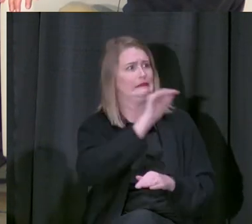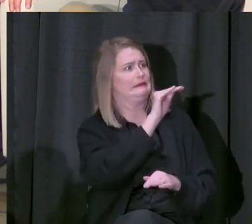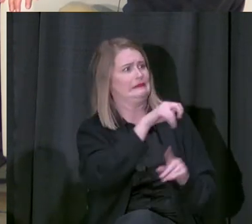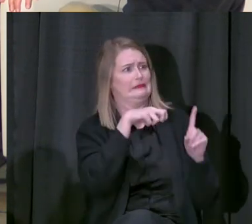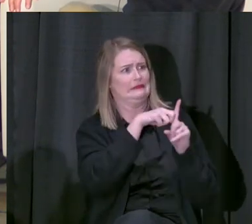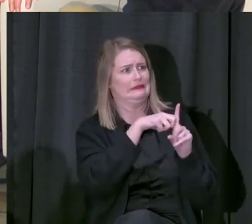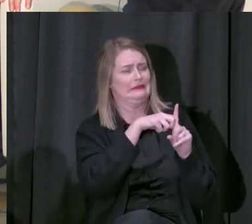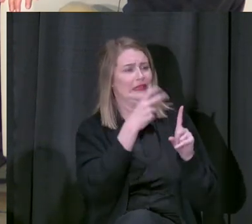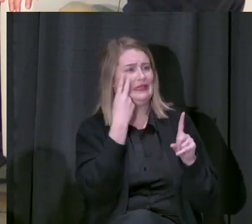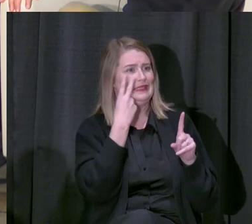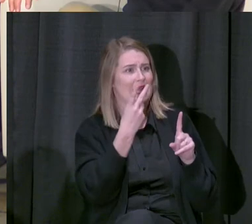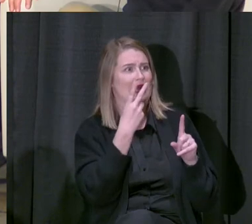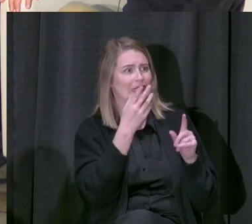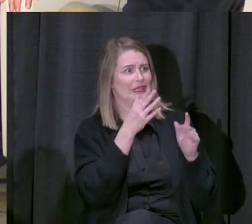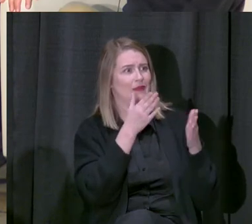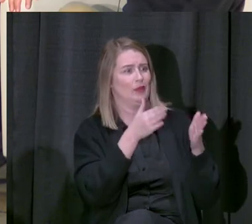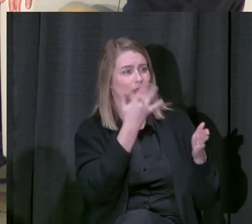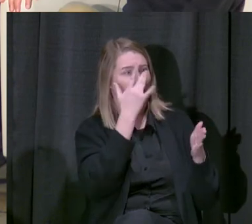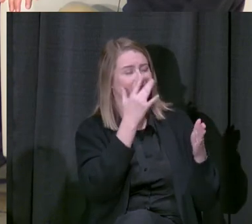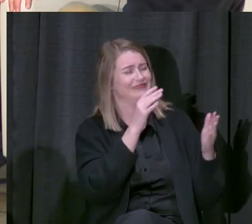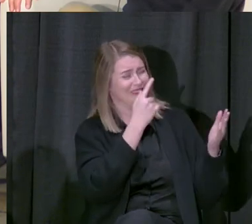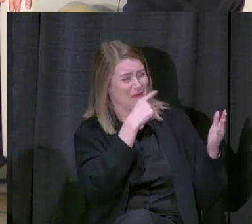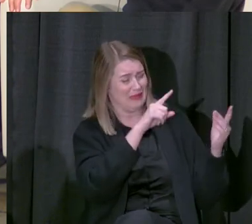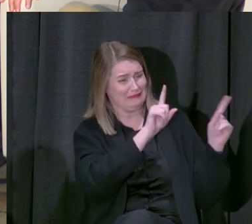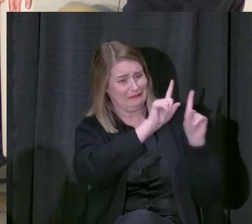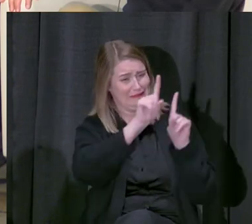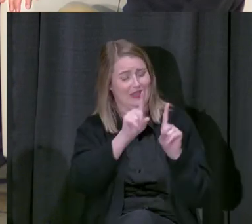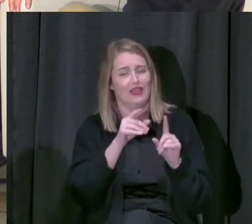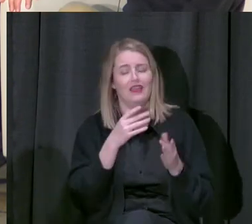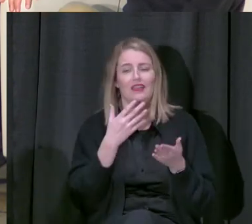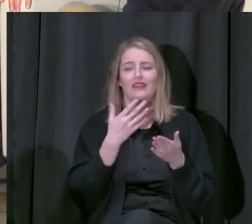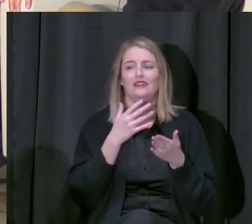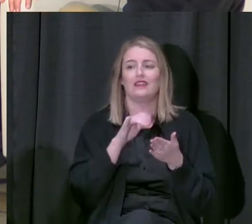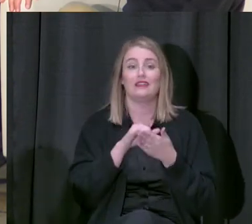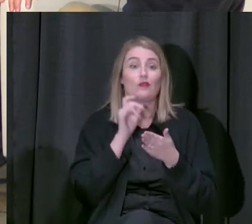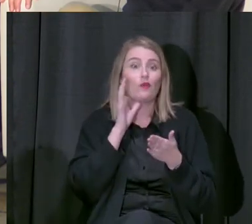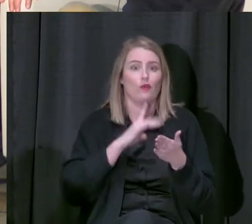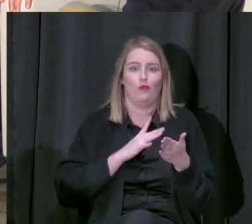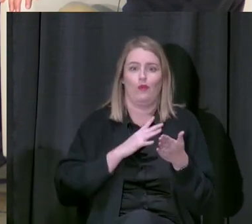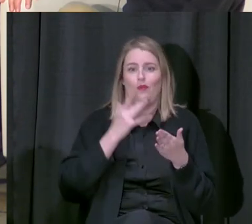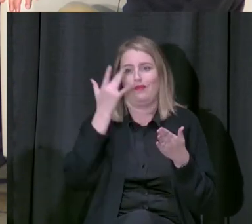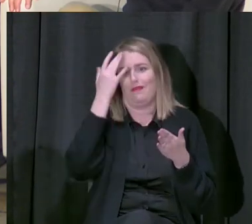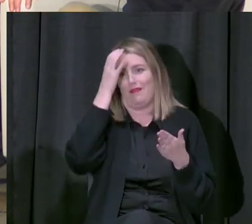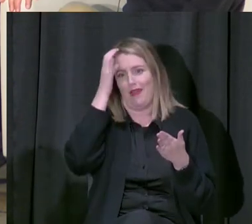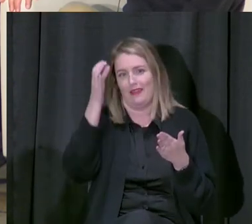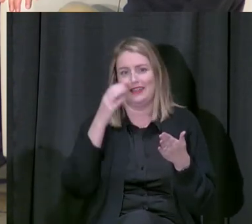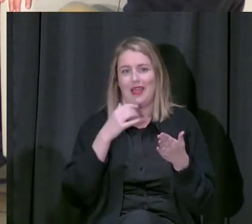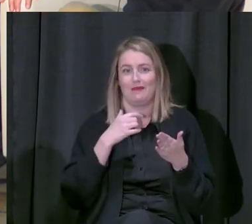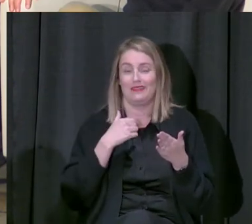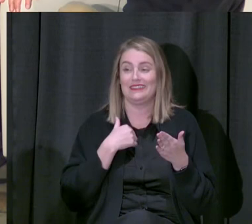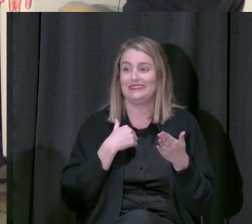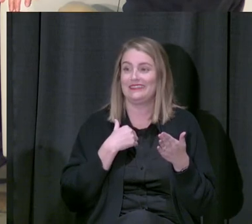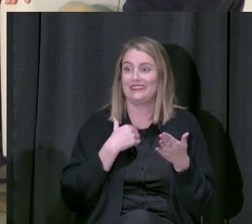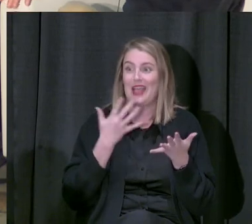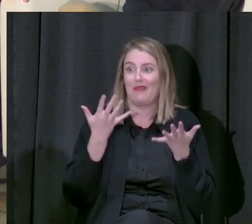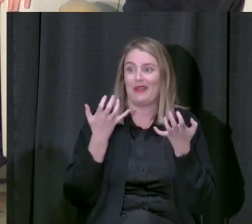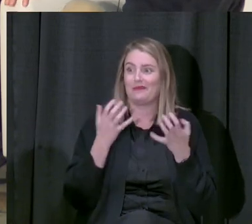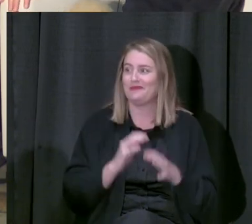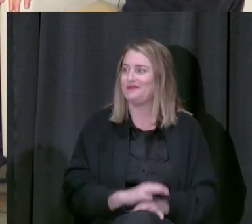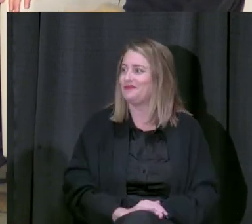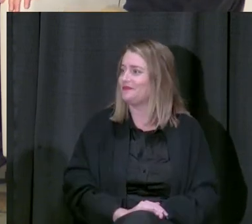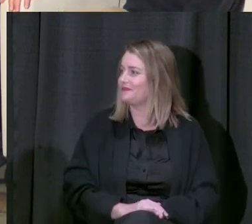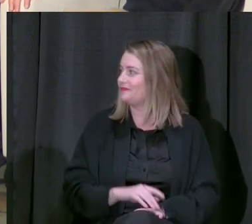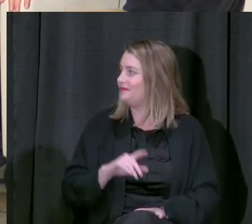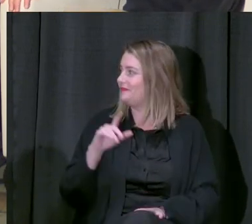actual walk to see, you know, it working properly. But it's a very cool concept, and I'm excited. Yeah. You